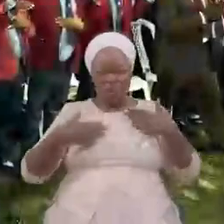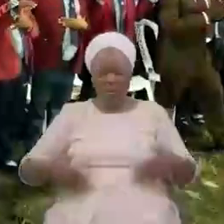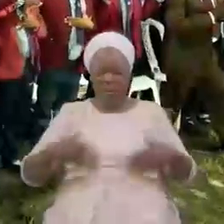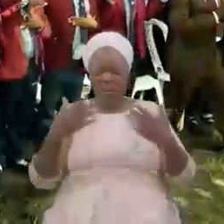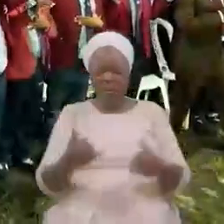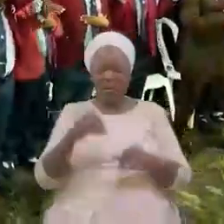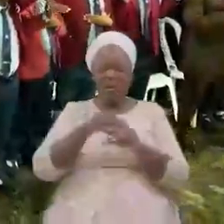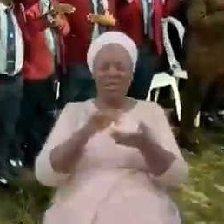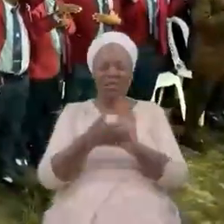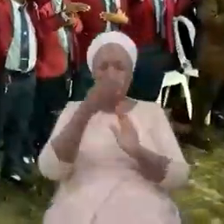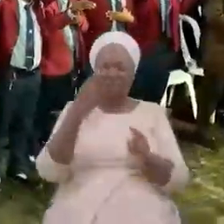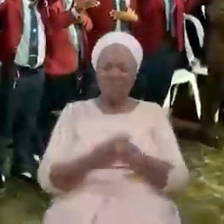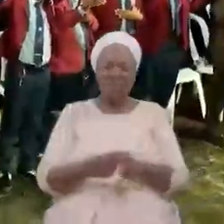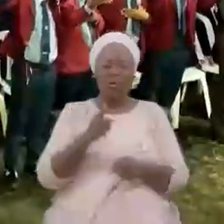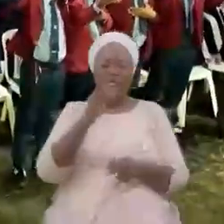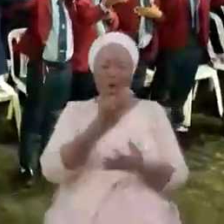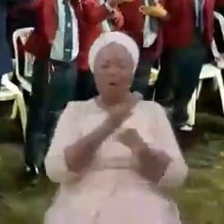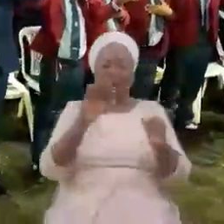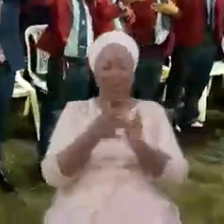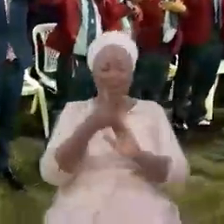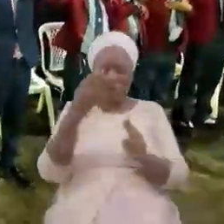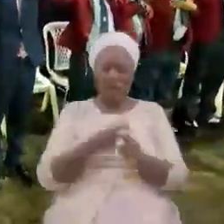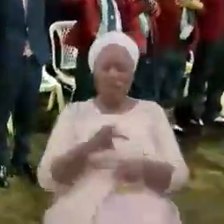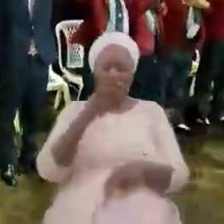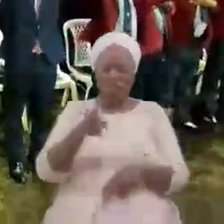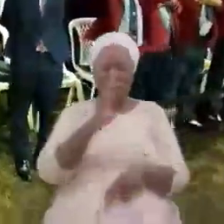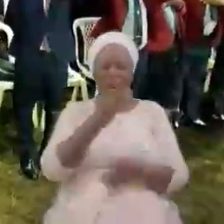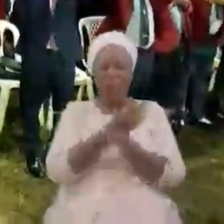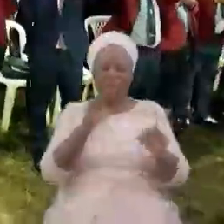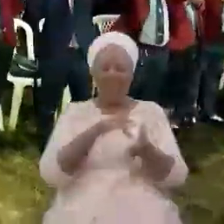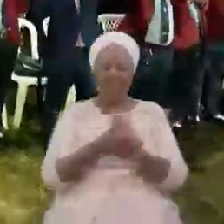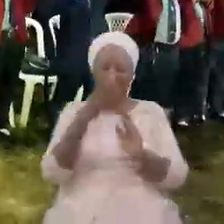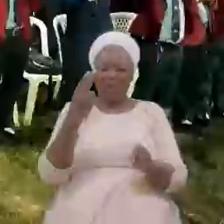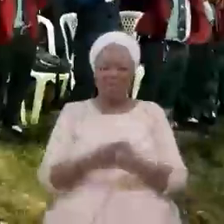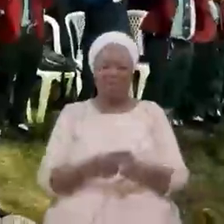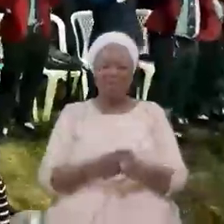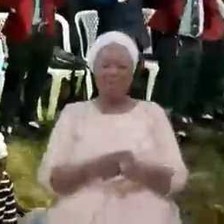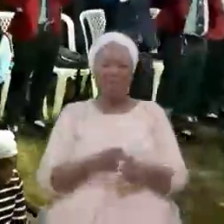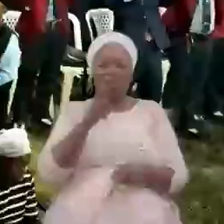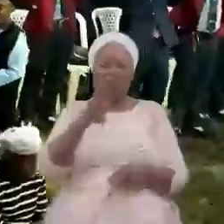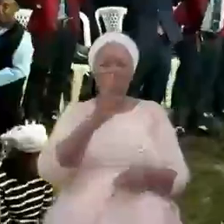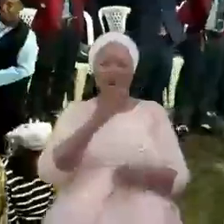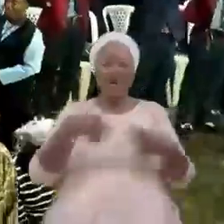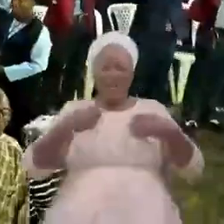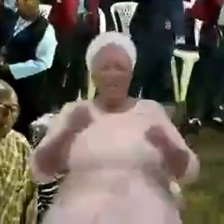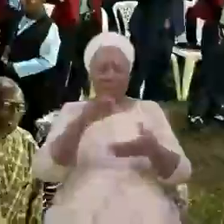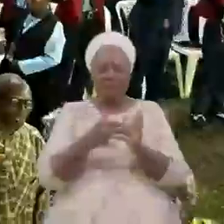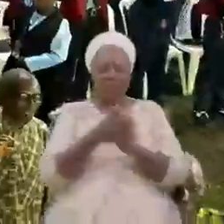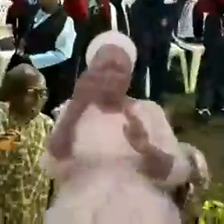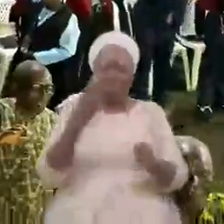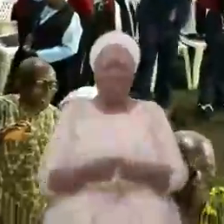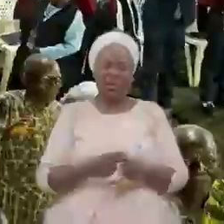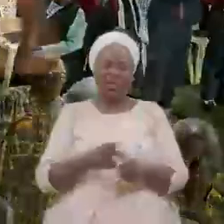You're free. You are free. You are healed. You